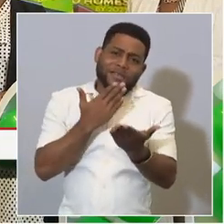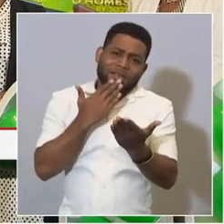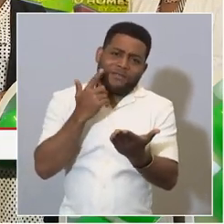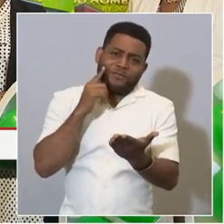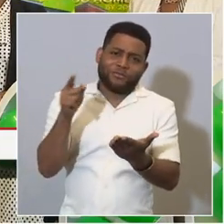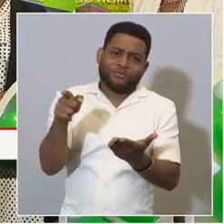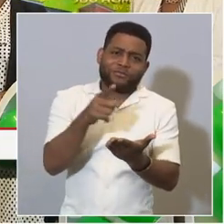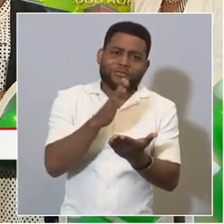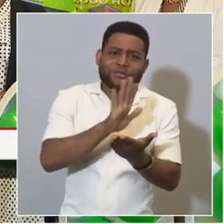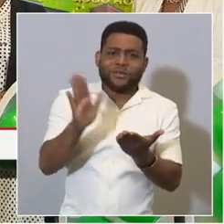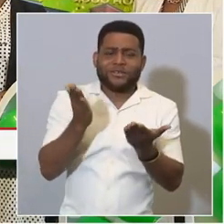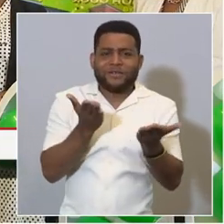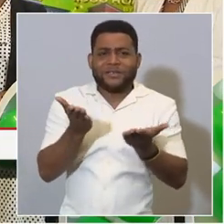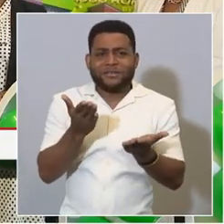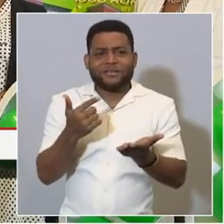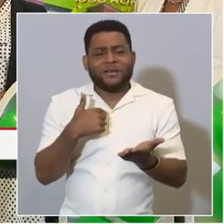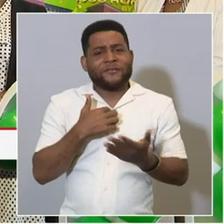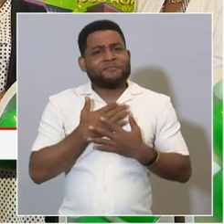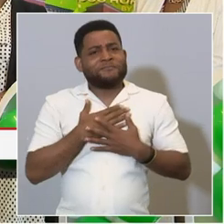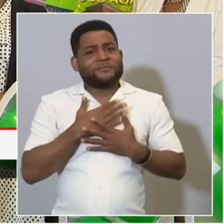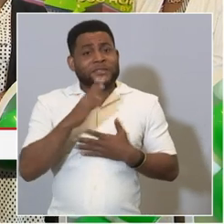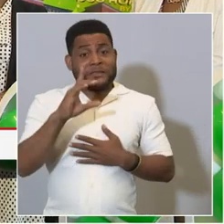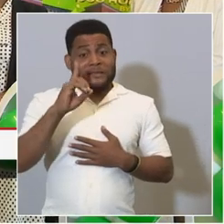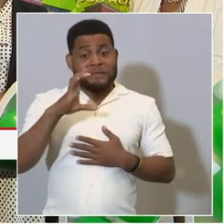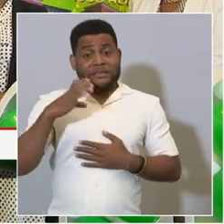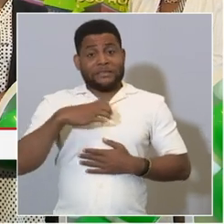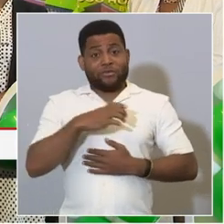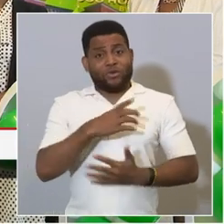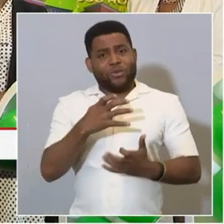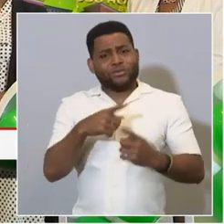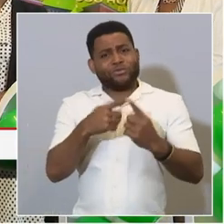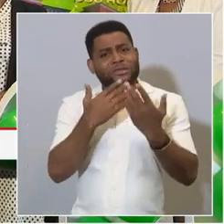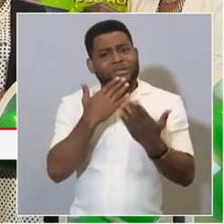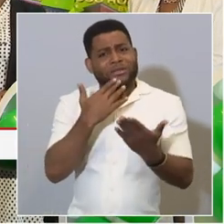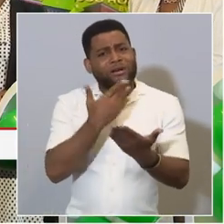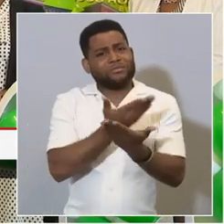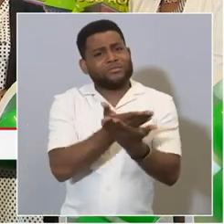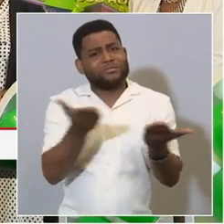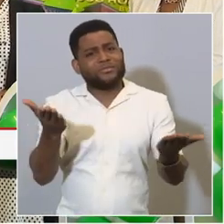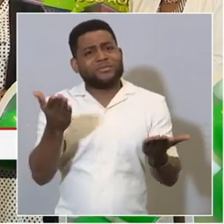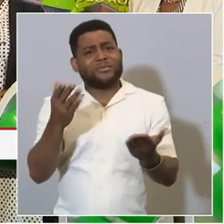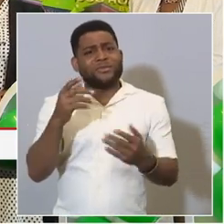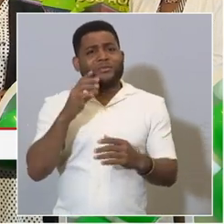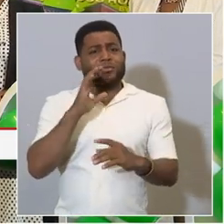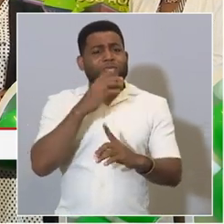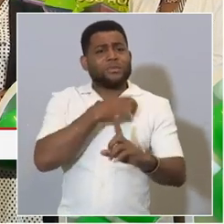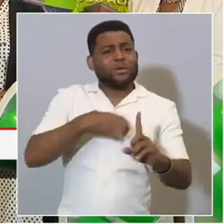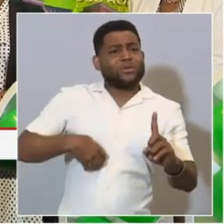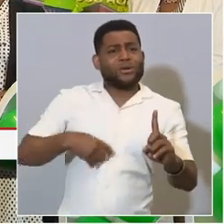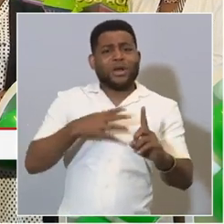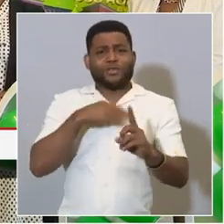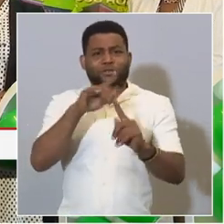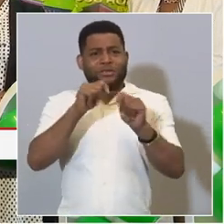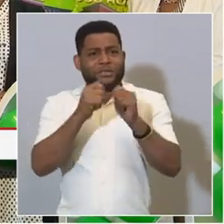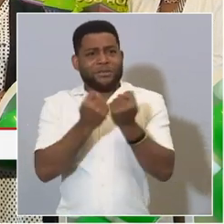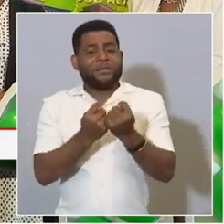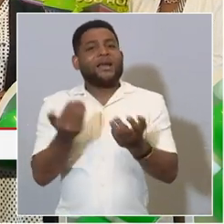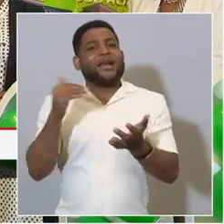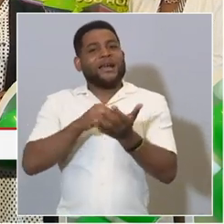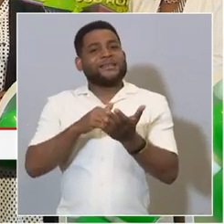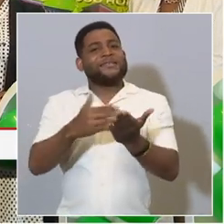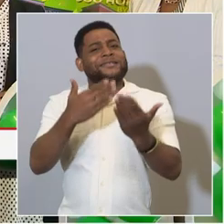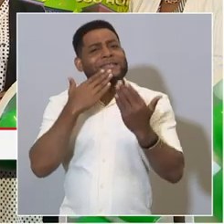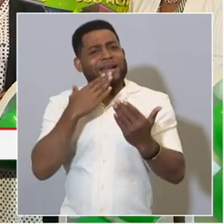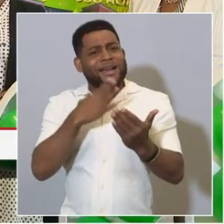chair of the Committee on Business and Economic Development, I want to thank the mayor, her team, for helping us to get here again. And again, thank you and congratulations again to Sierra for